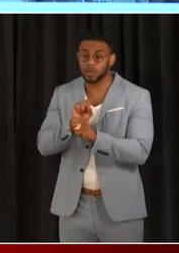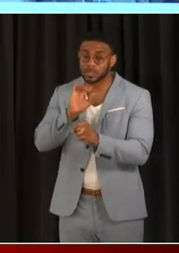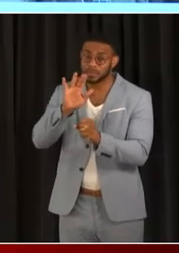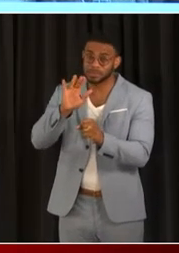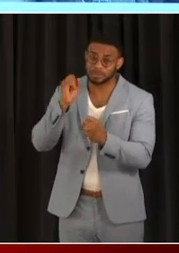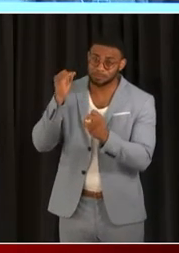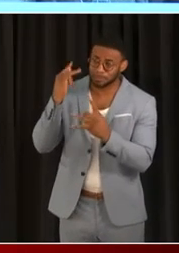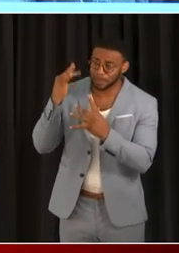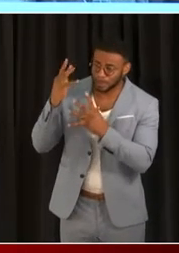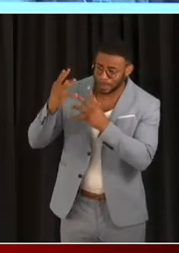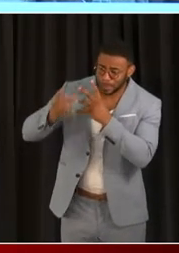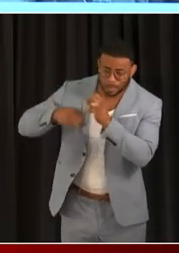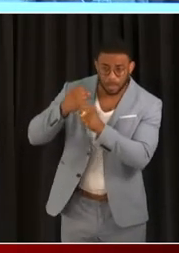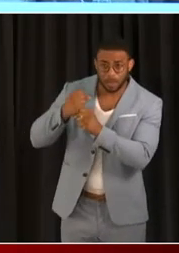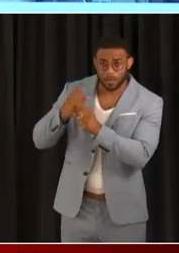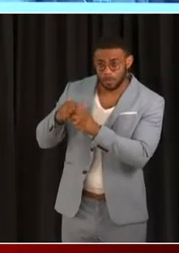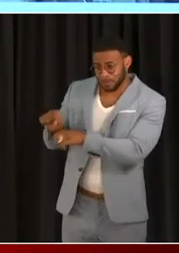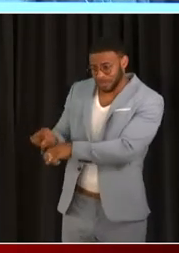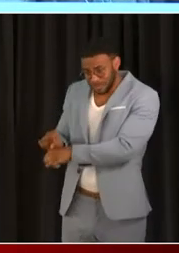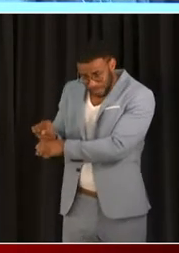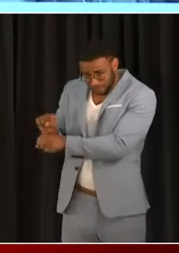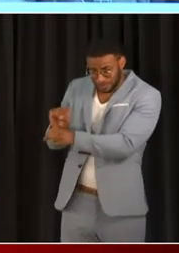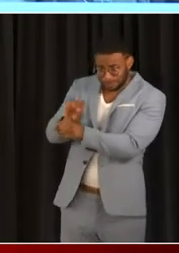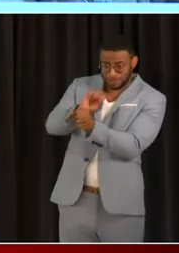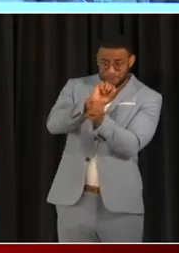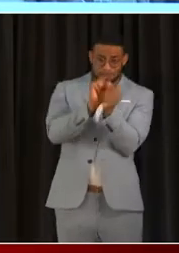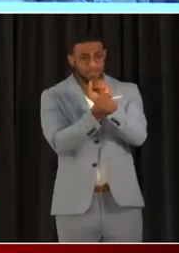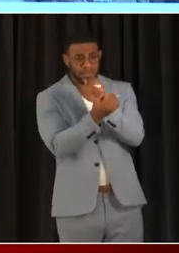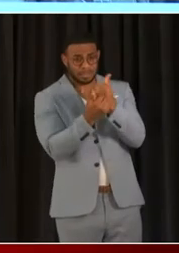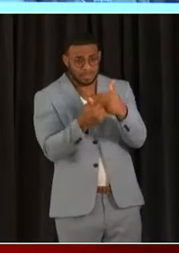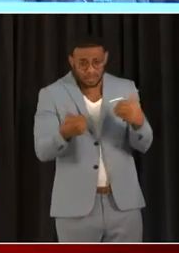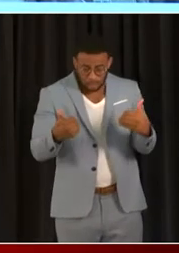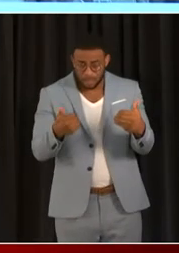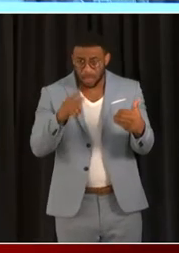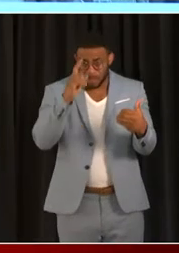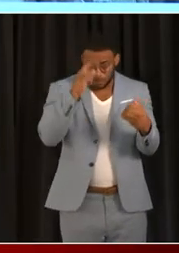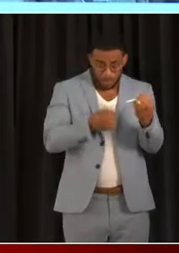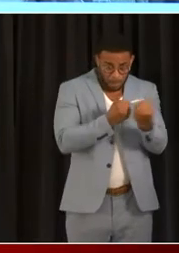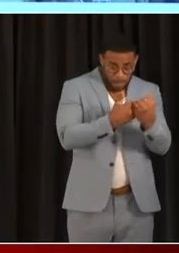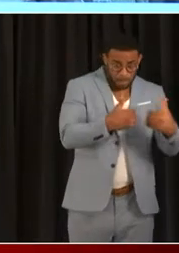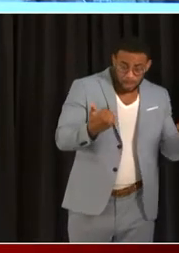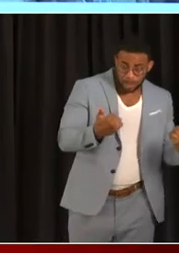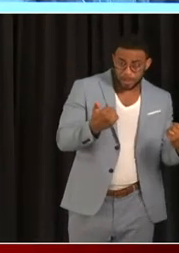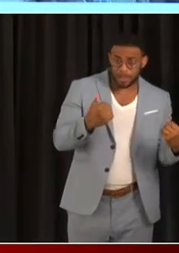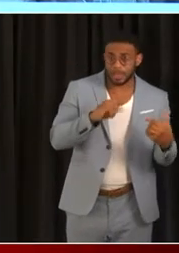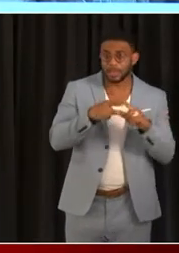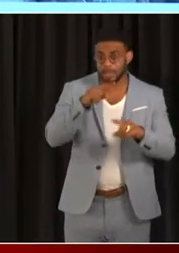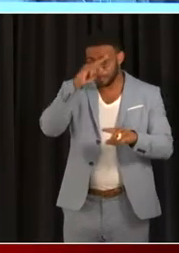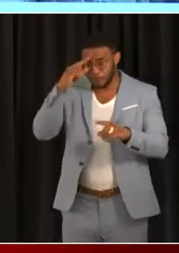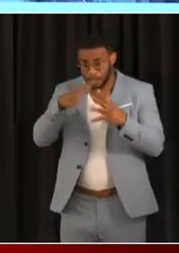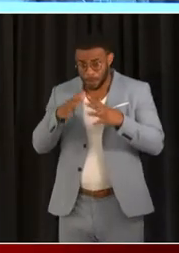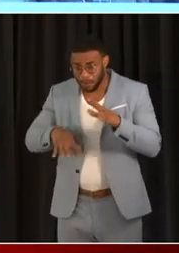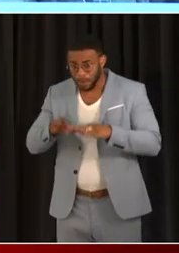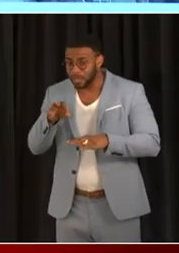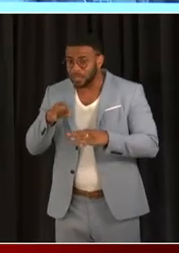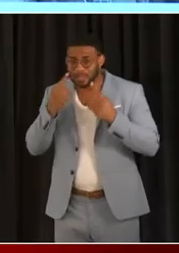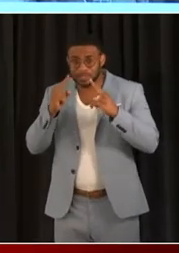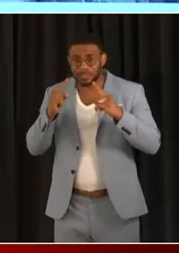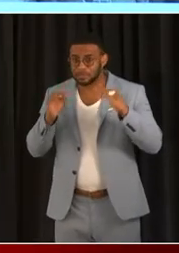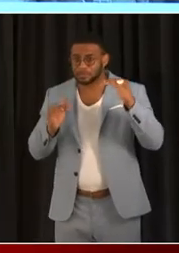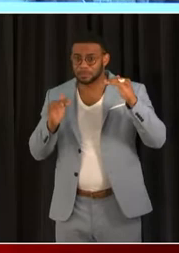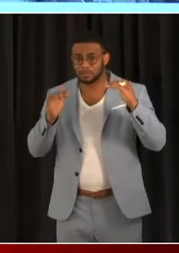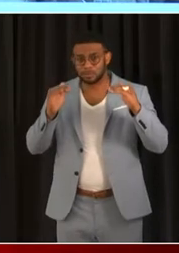really centuries of slavery, segregation, government-sponsored discrimination prevented black Americans from accessing the same